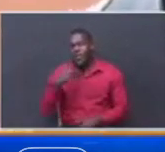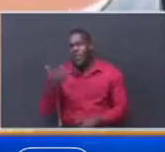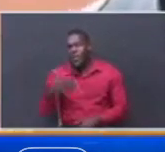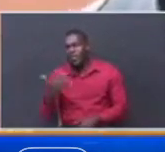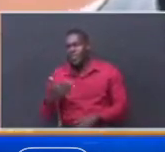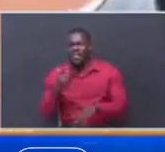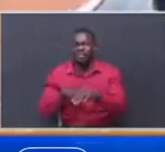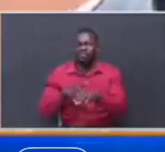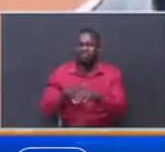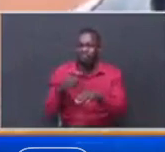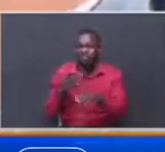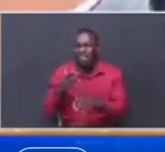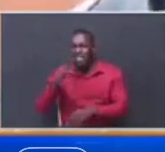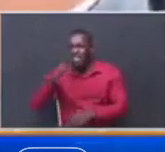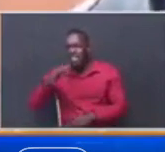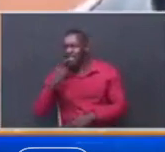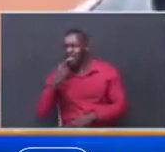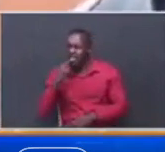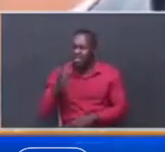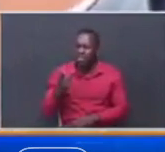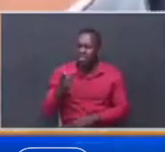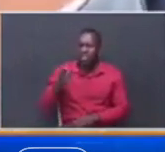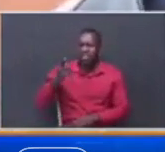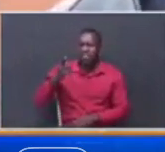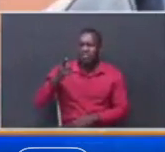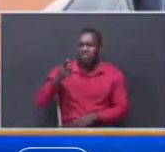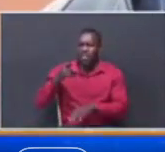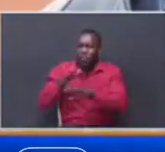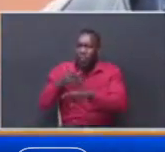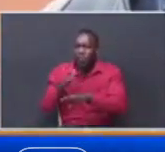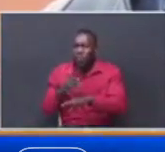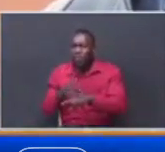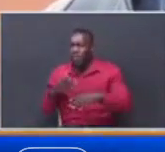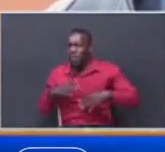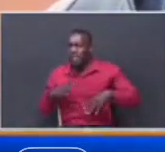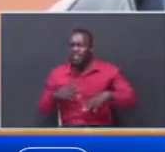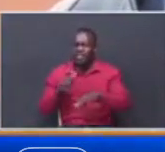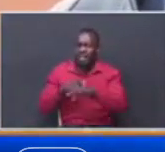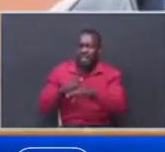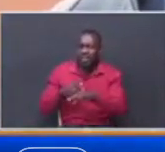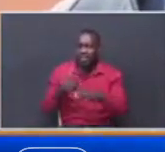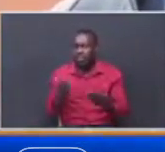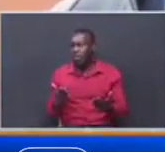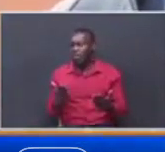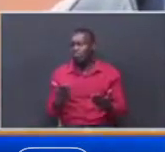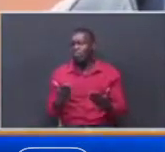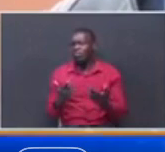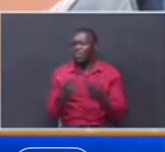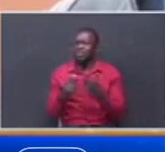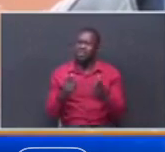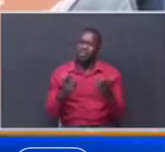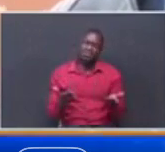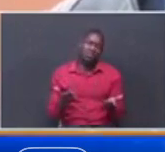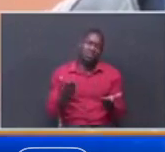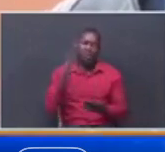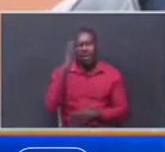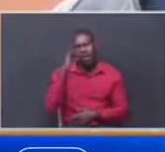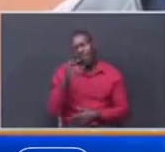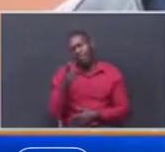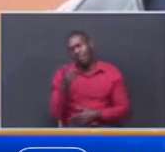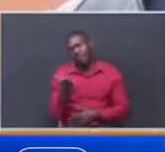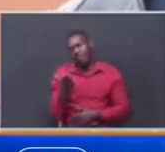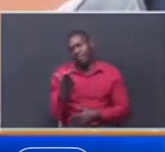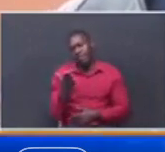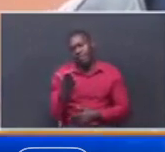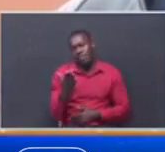Kikuyus, this is now ours. Why is he the deputy president? Just in case he has a good friend, he should